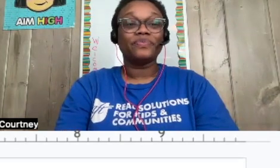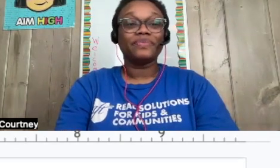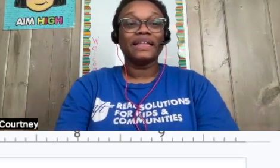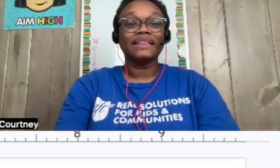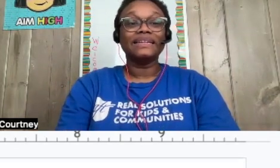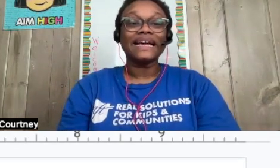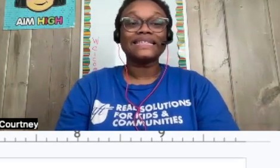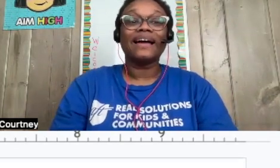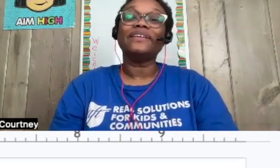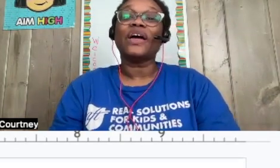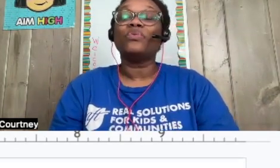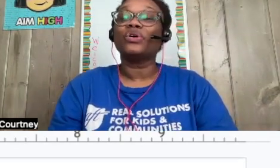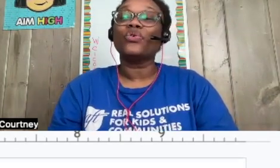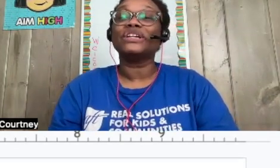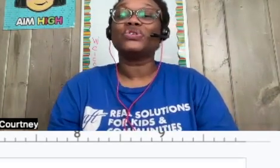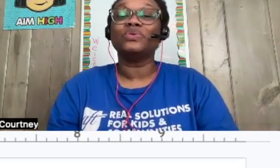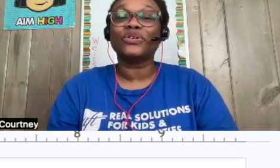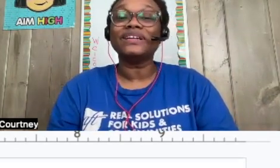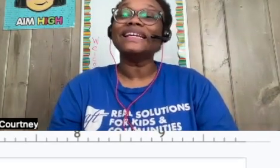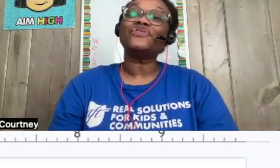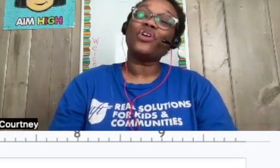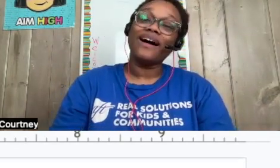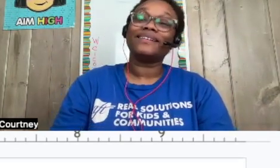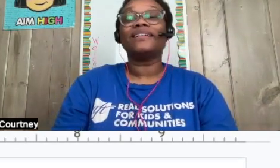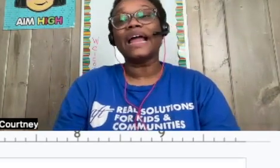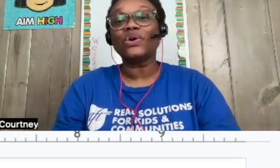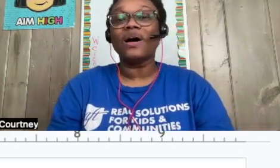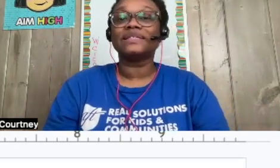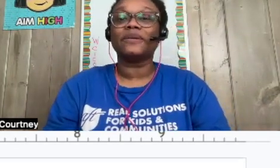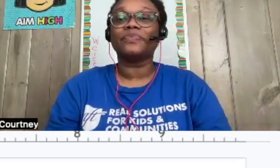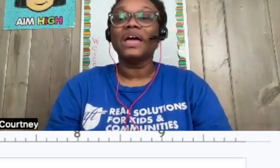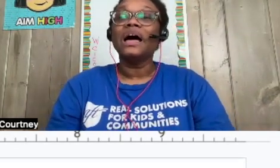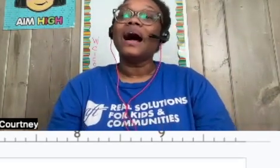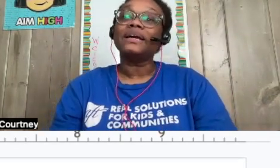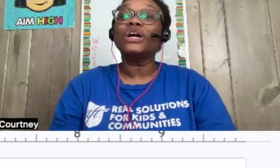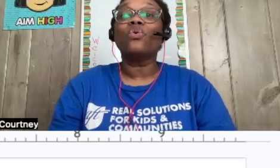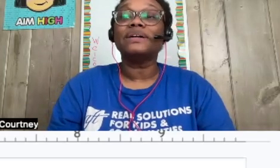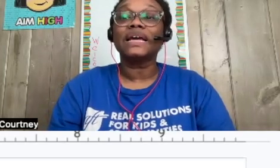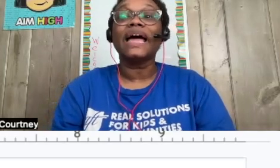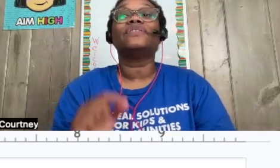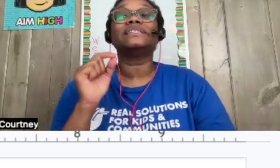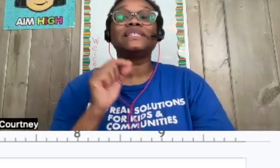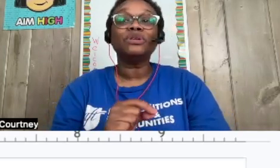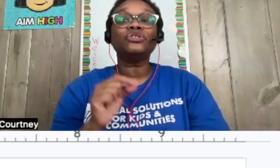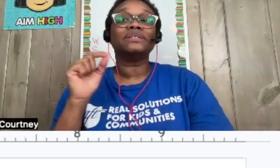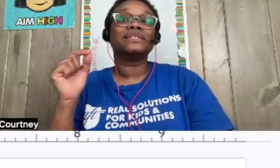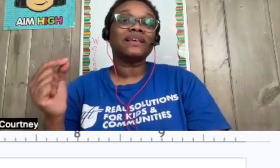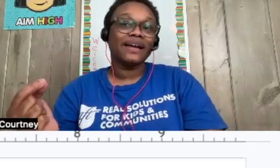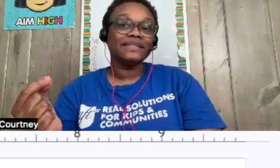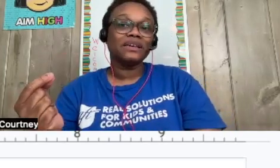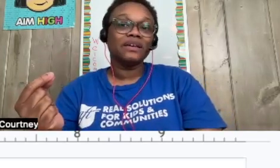Now, the next sign that we are going to learn is for Hanukkah and Kwanzaa. Hanukkah and Kwanzaa have